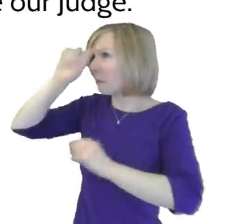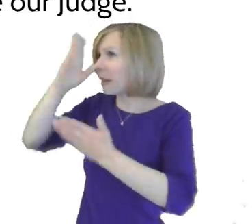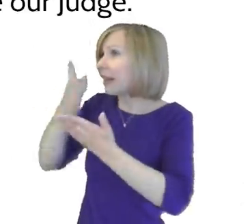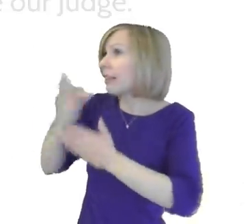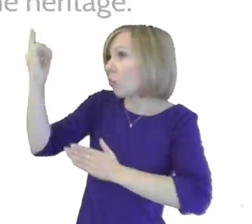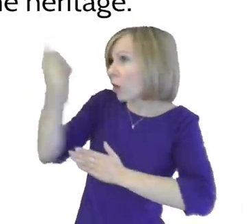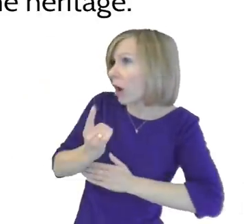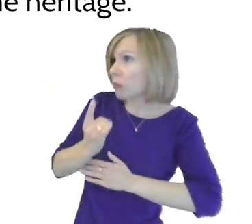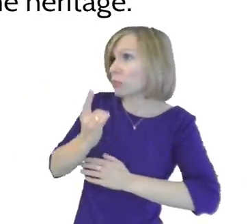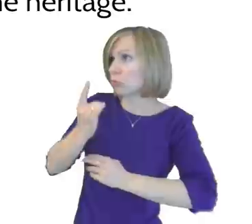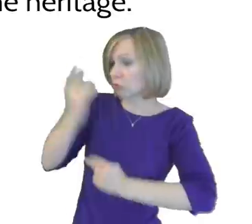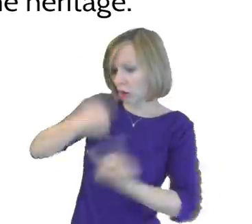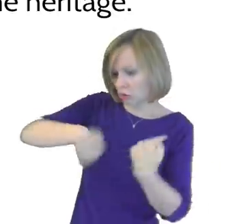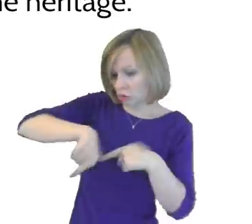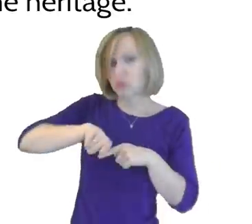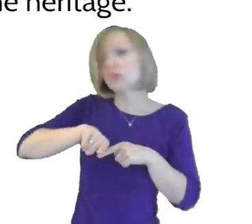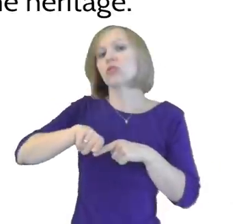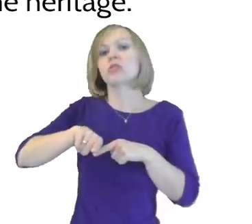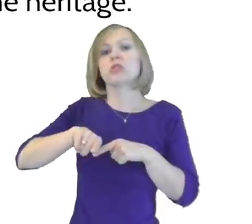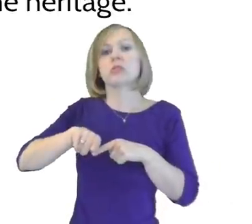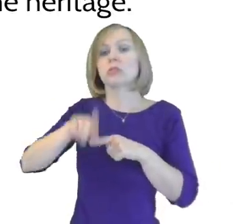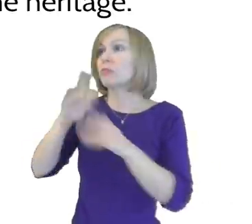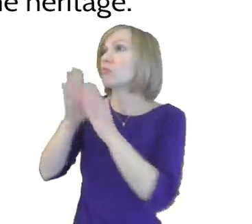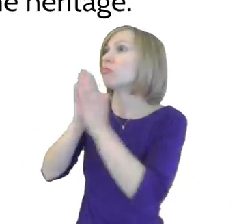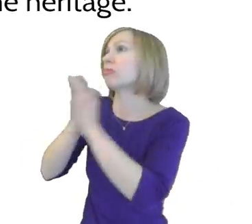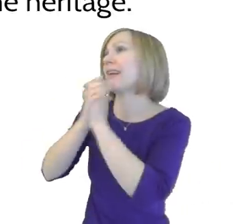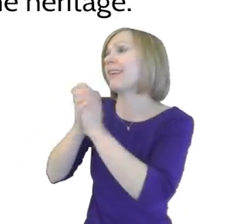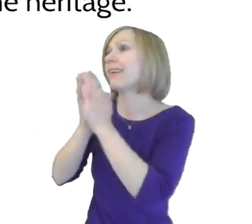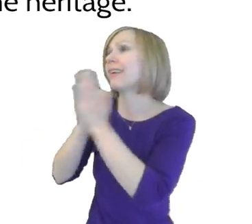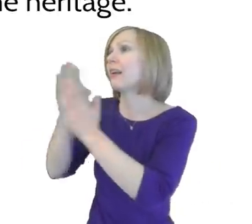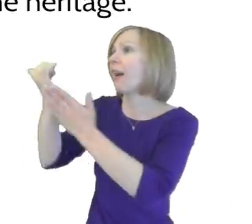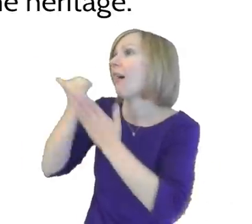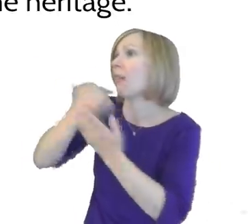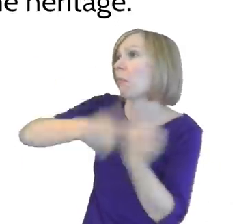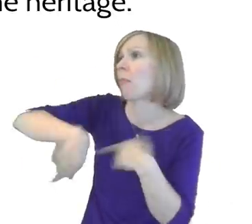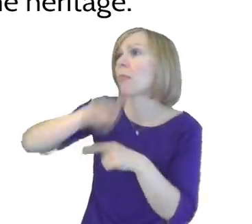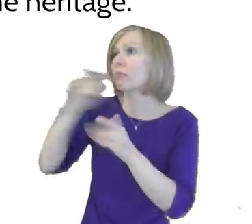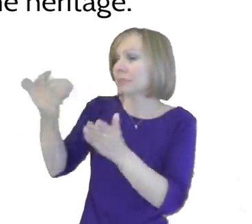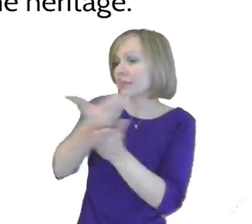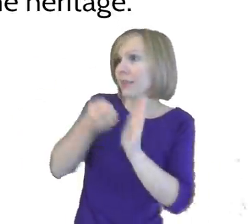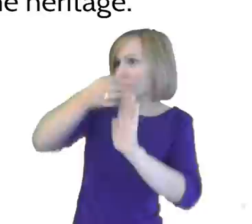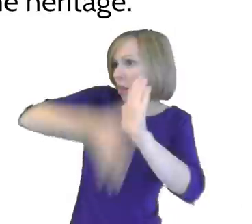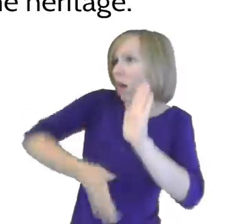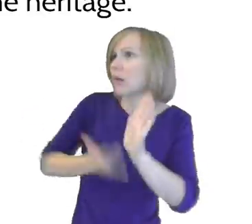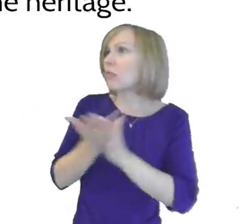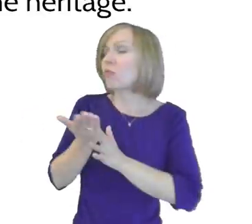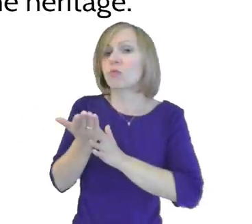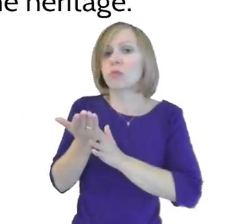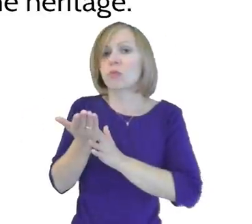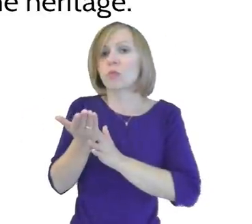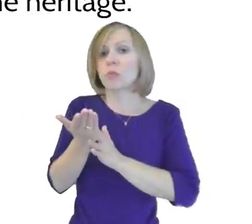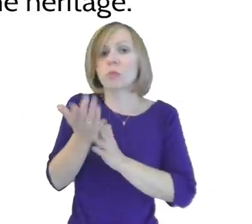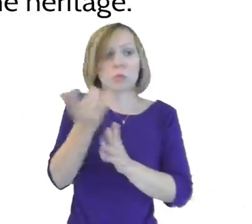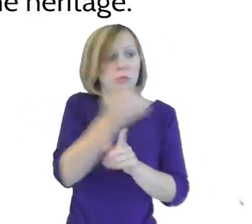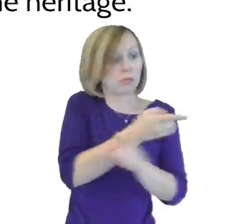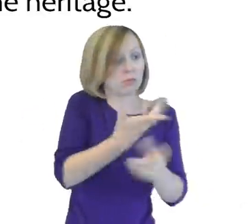our judge. We therefore pray thee help thy servants, whom thou hast redeemed with thy precious blood. Make them to be numbered with thy